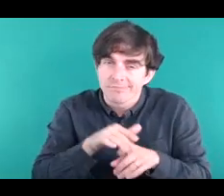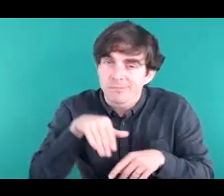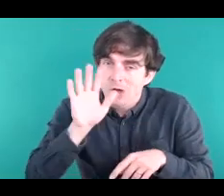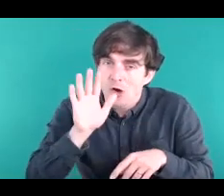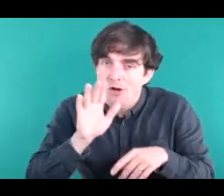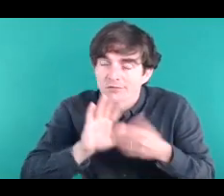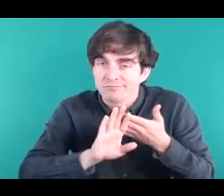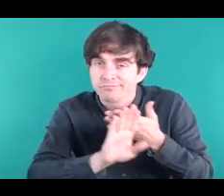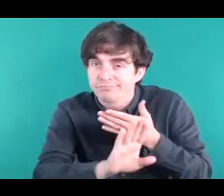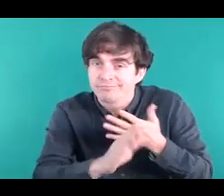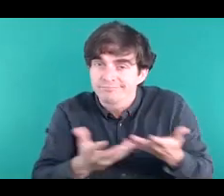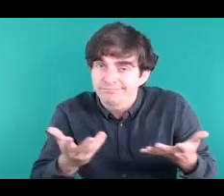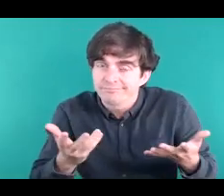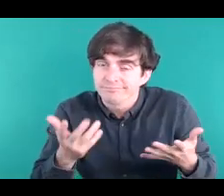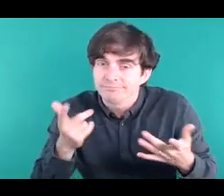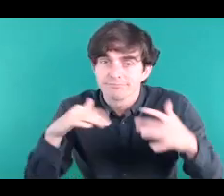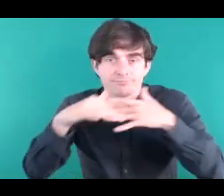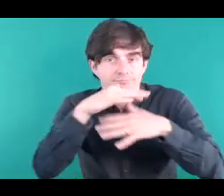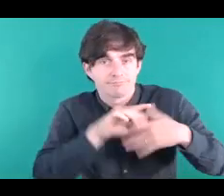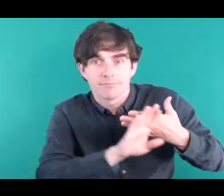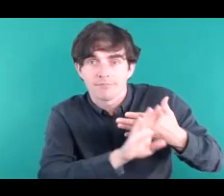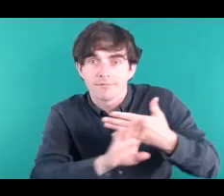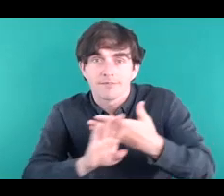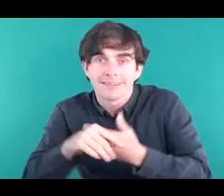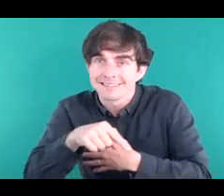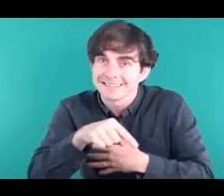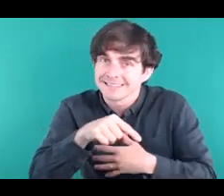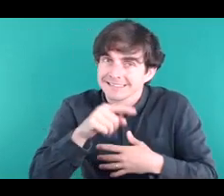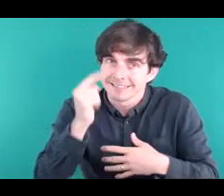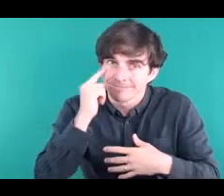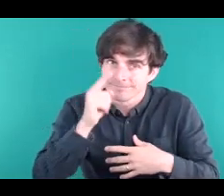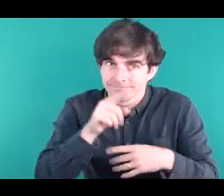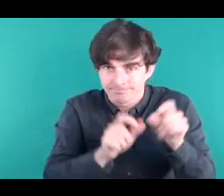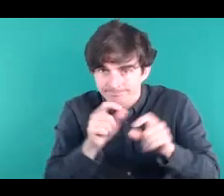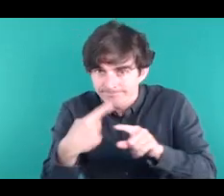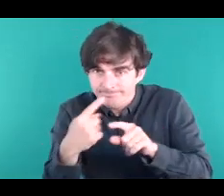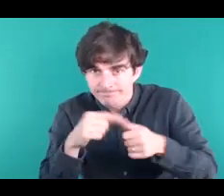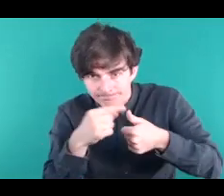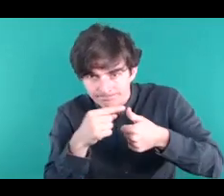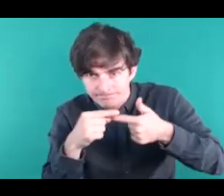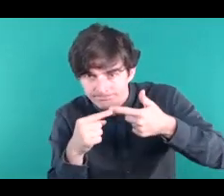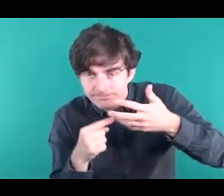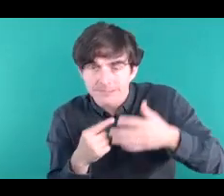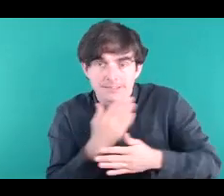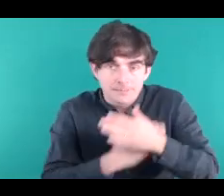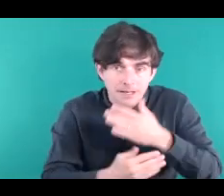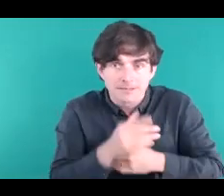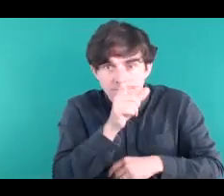we're finding out because there's a dearth of evidence, there's very little evidence